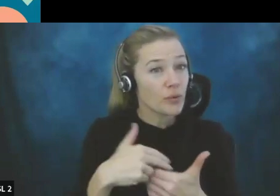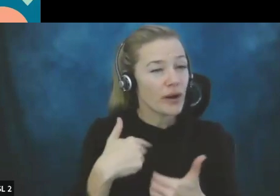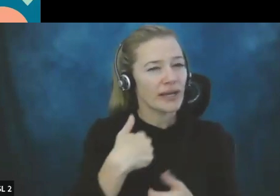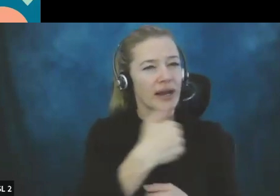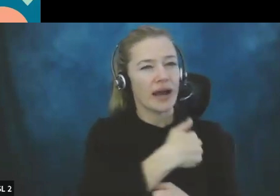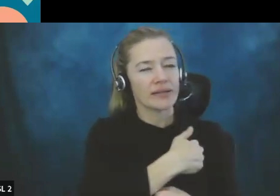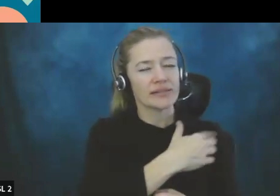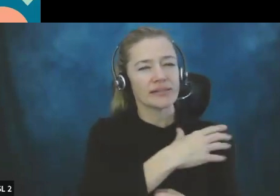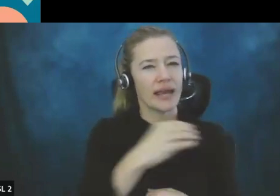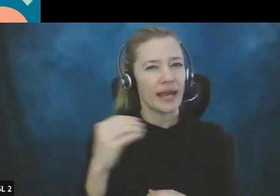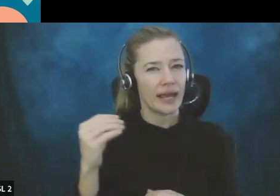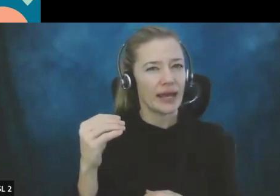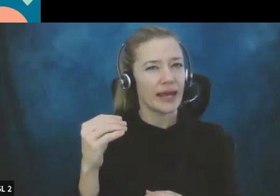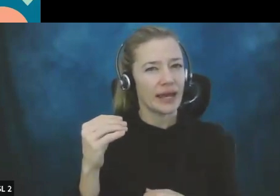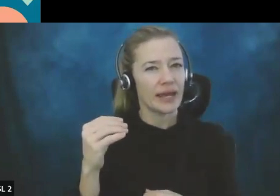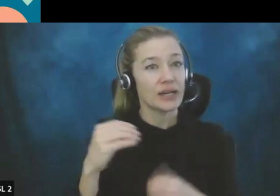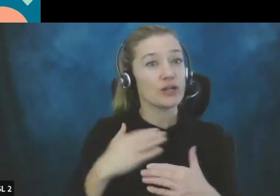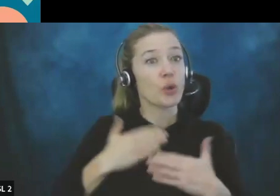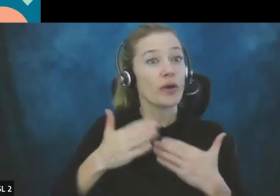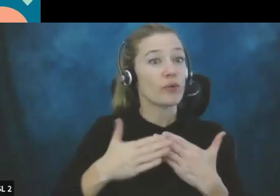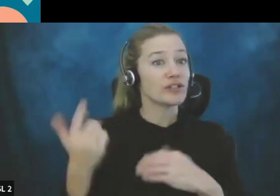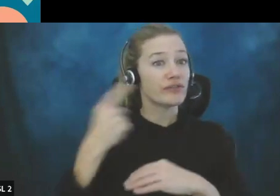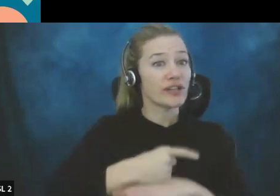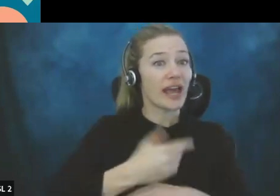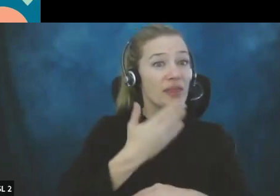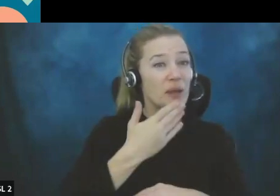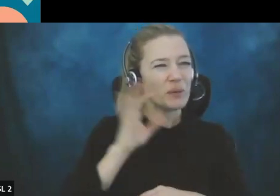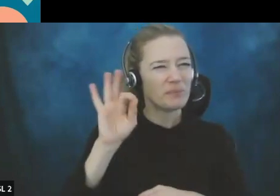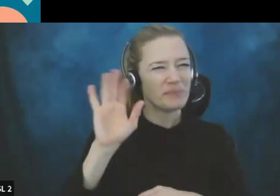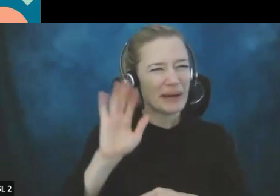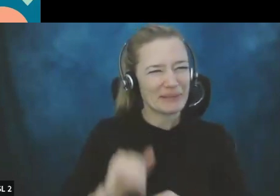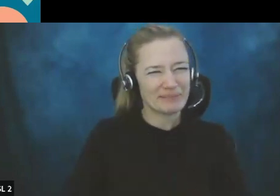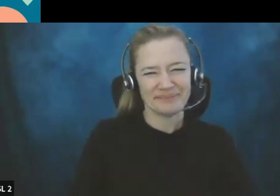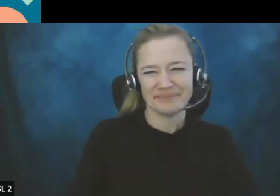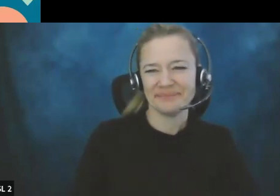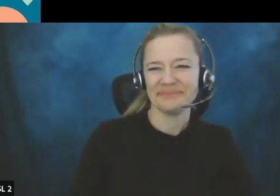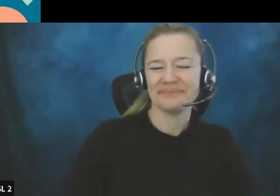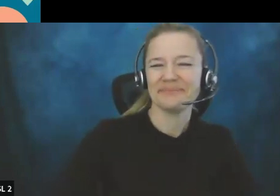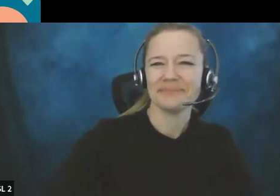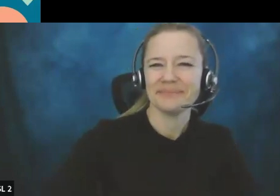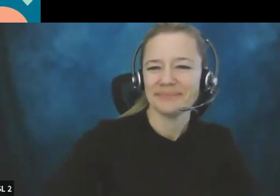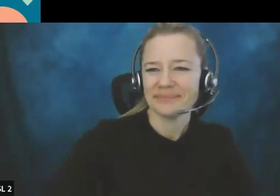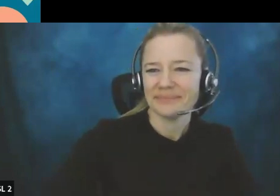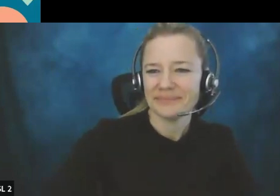everyone, for joining us, and enjoy the rest of your day. Thank you.